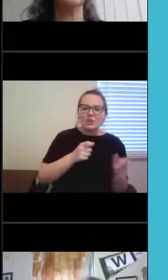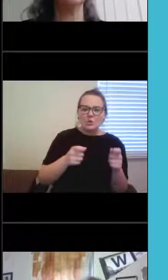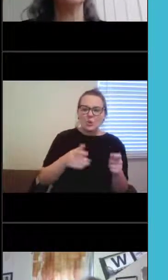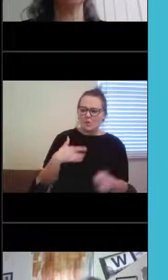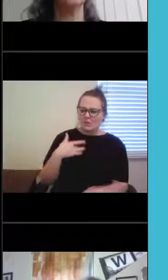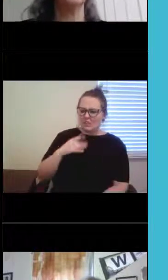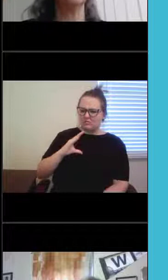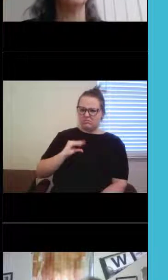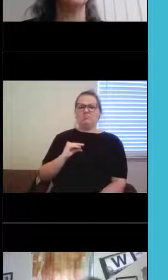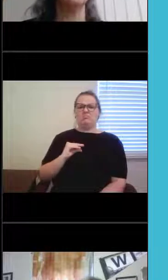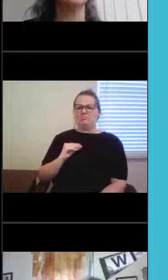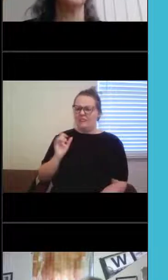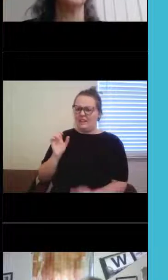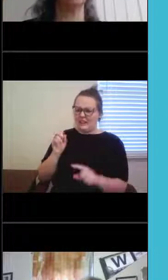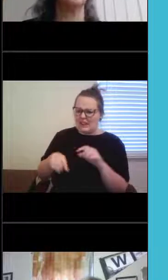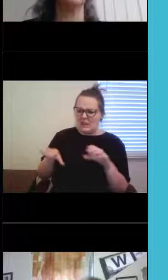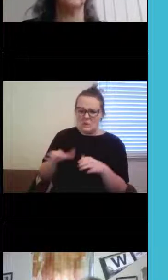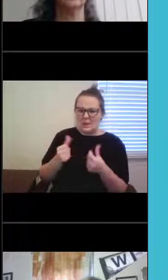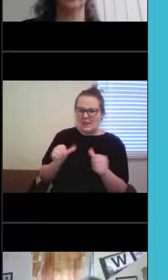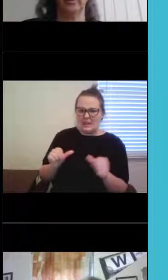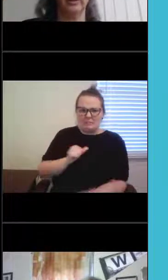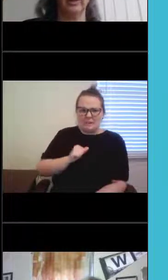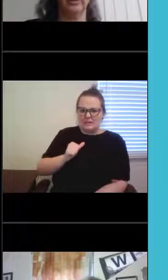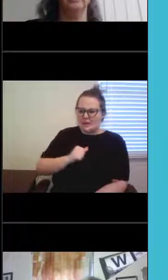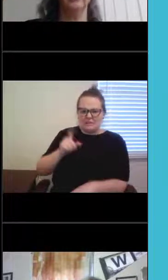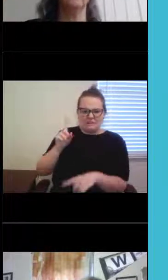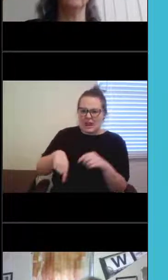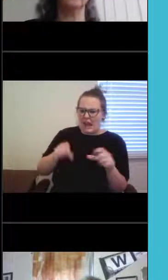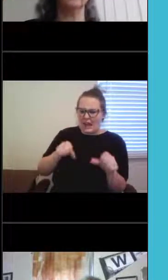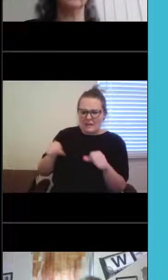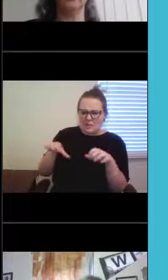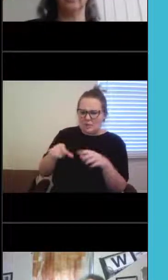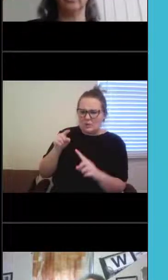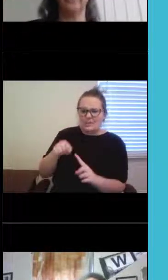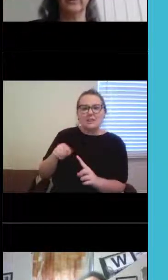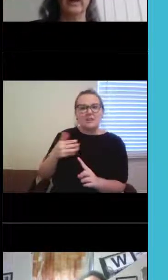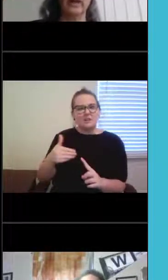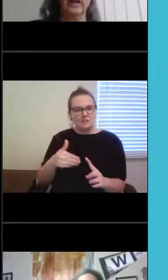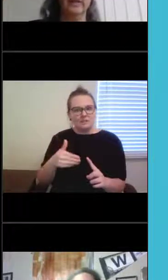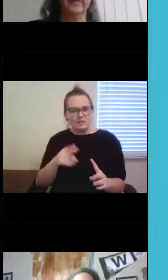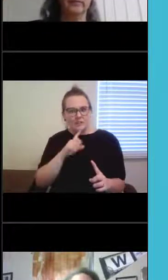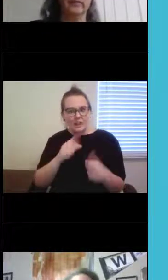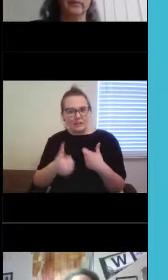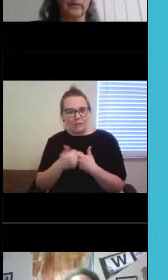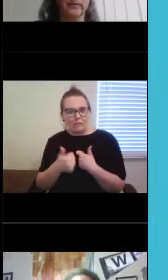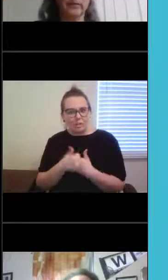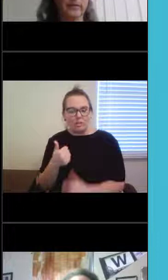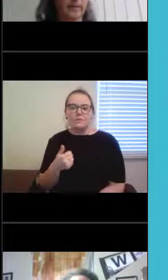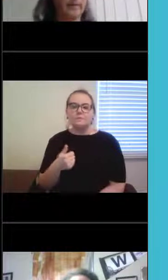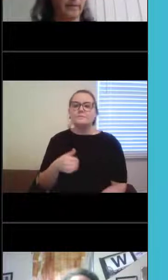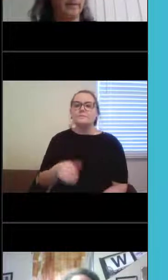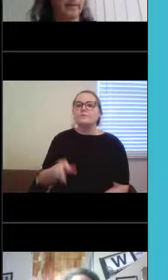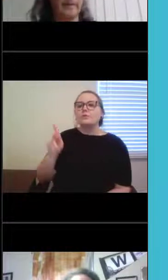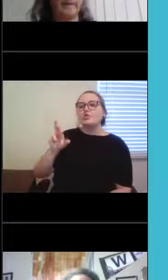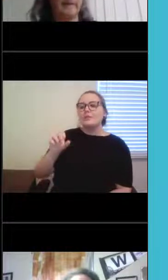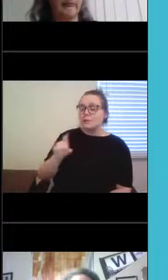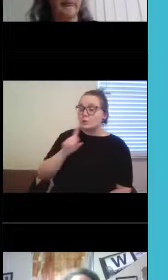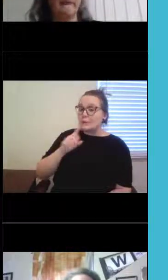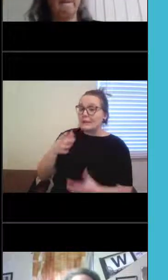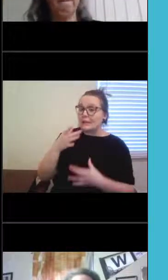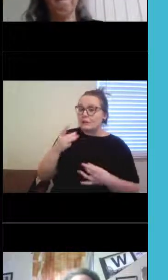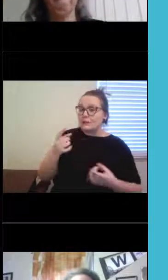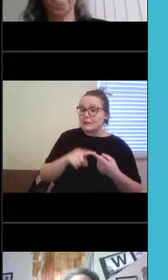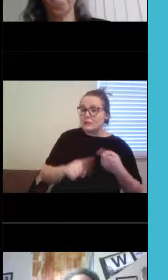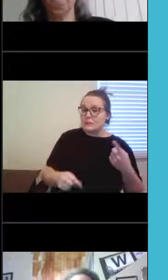can't do anything for themselves, they're not capable, is really harmful. Sarah, it's also interesting to